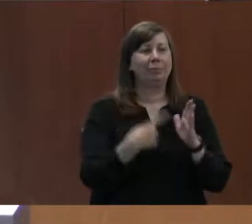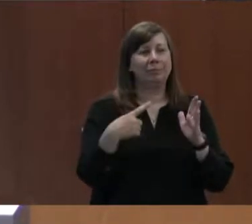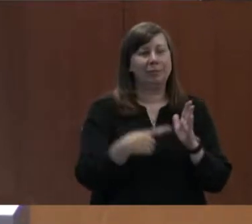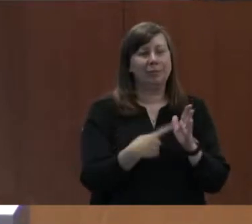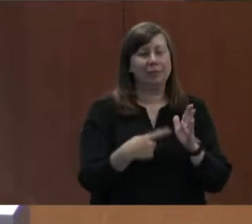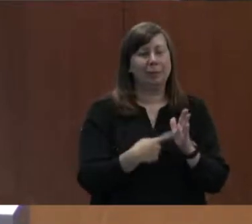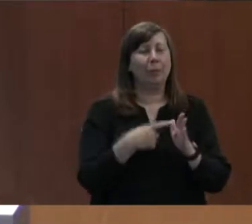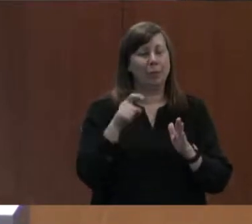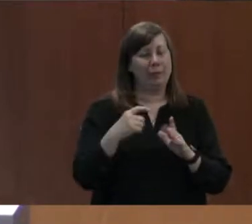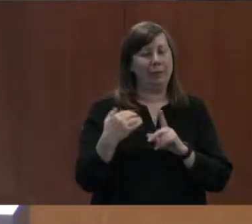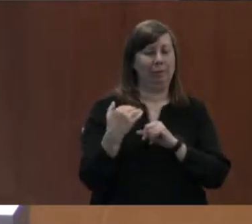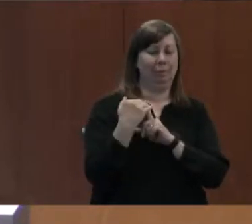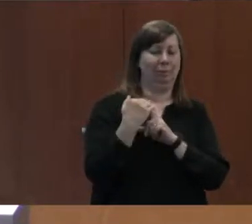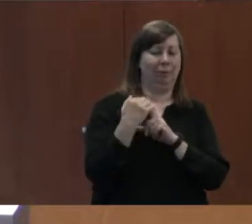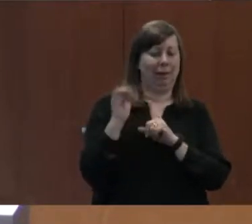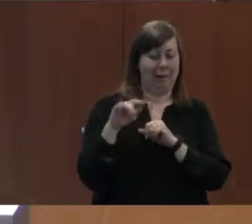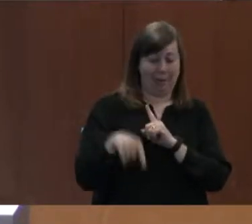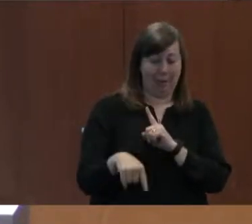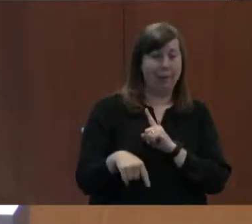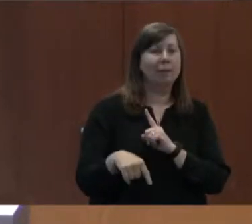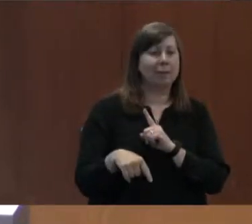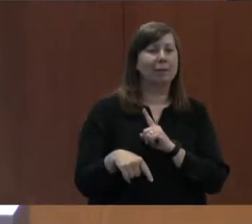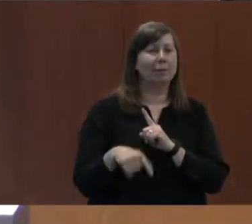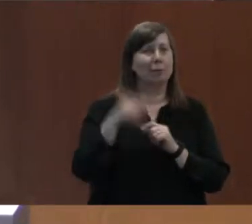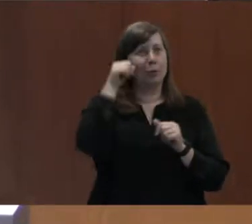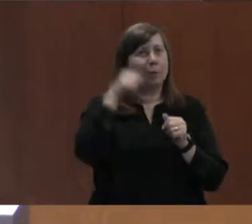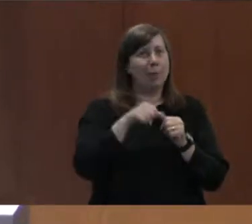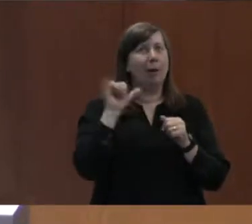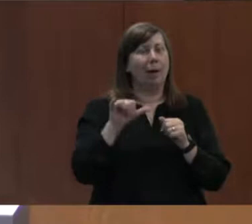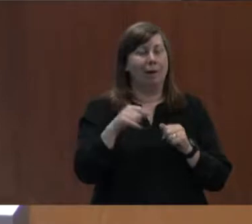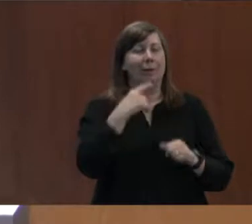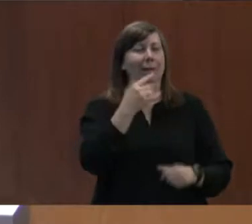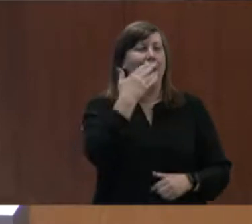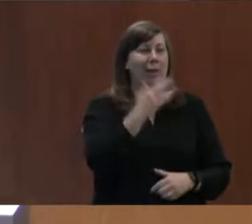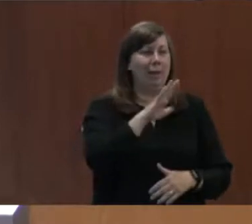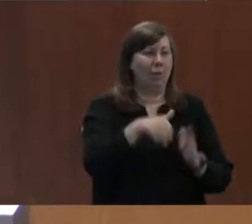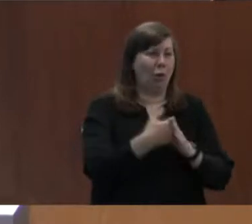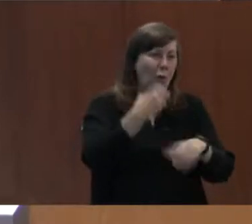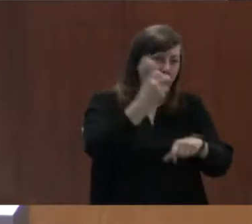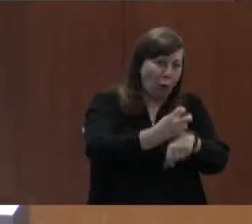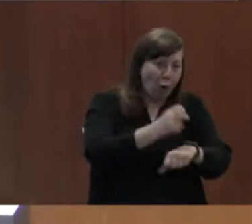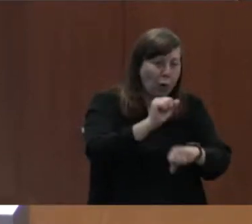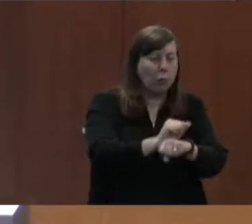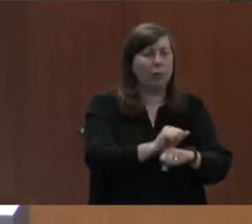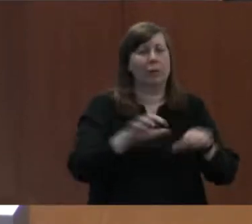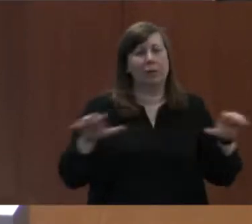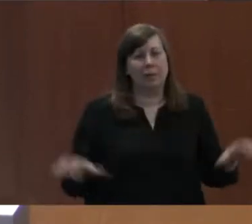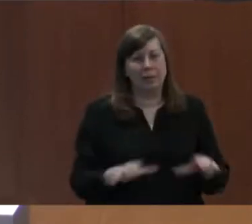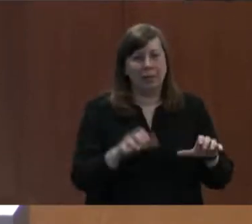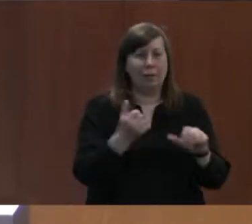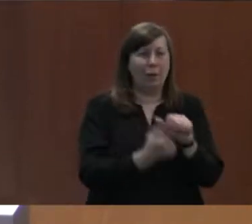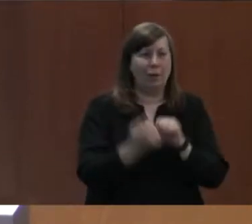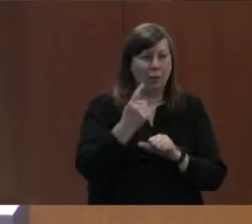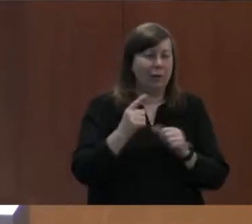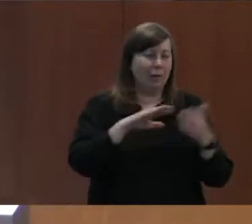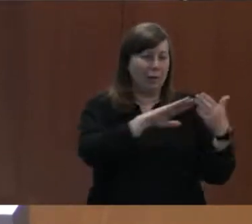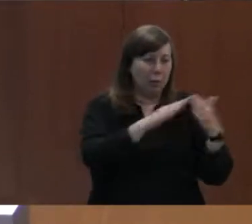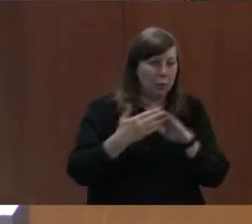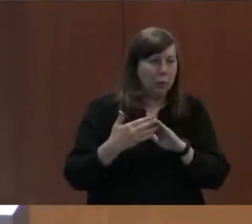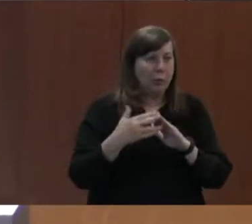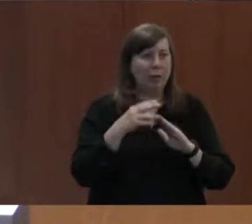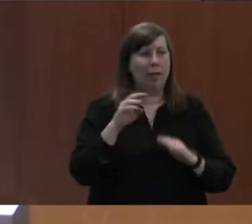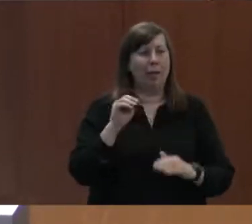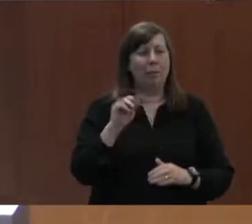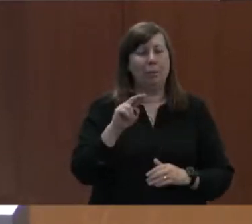sometimes we do need reminders like this to remember to say thank you for all the hard work that is done for everyone in the community. And